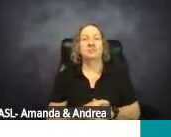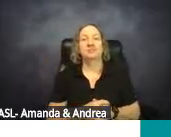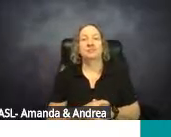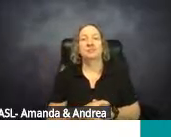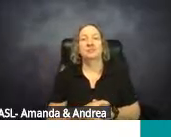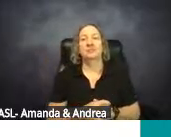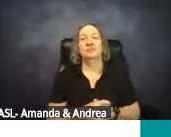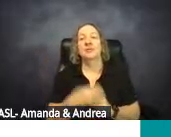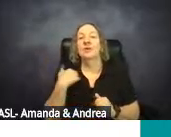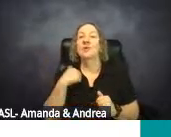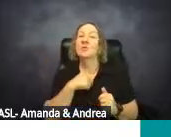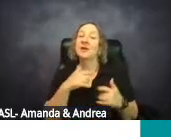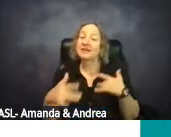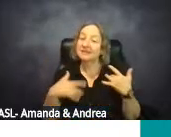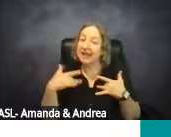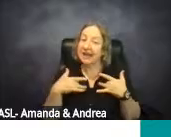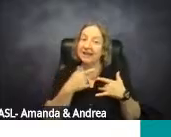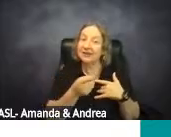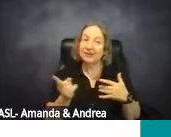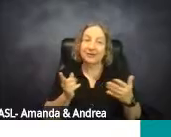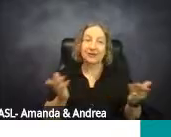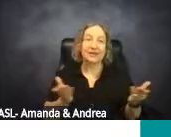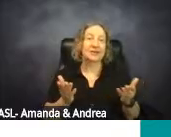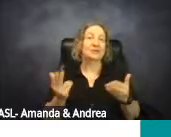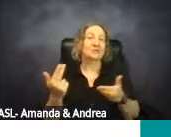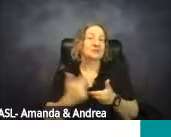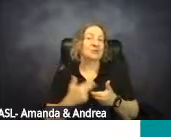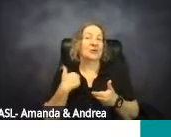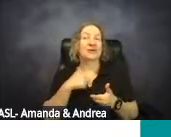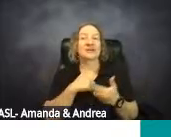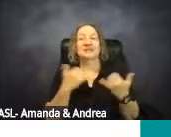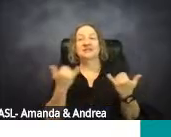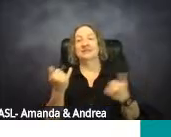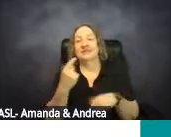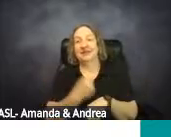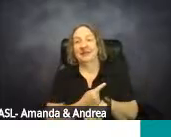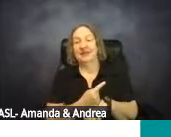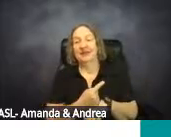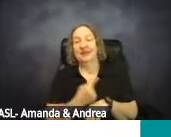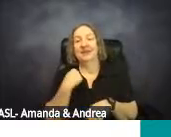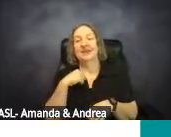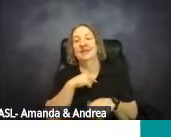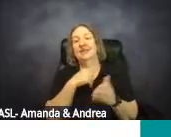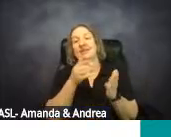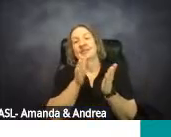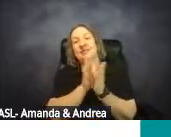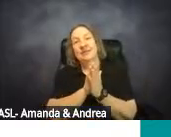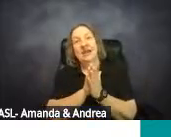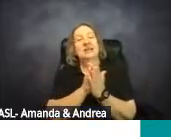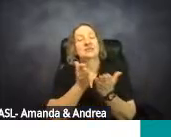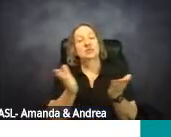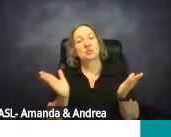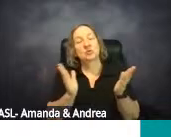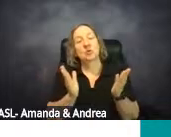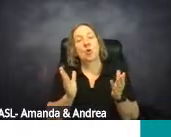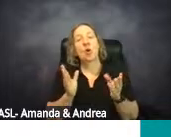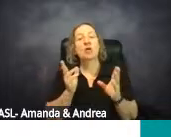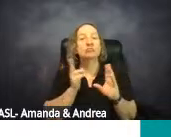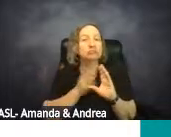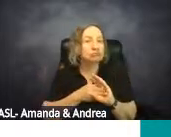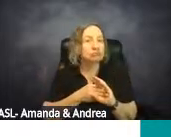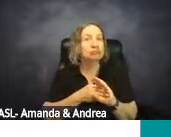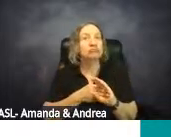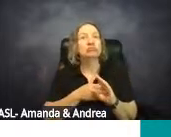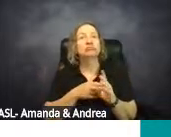We're excited that you're here to join us today, and we ask that you enter the space either